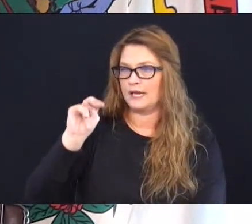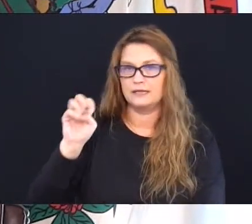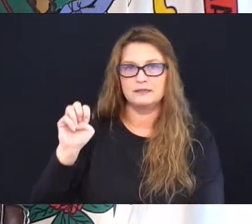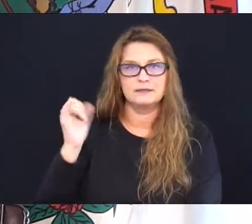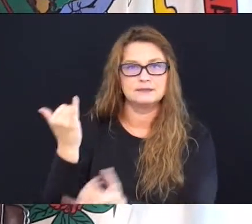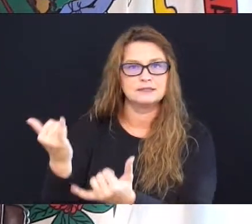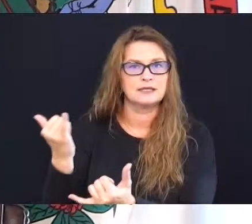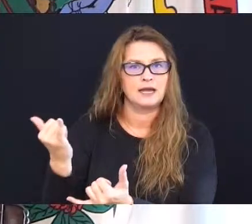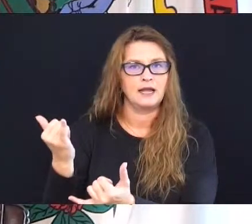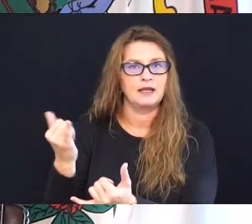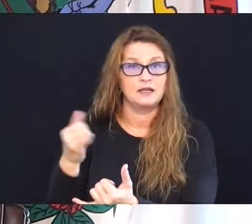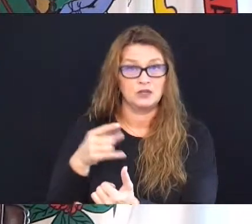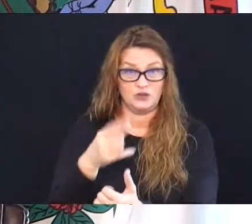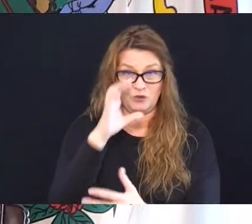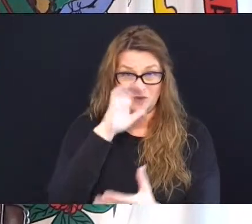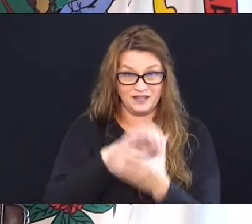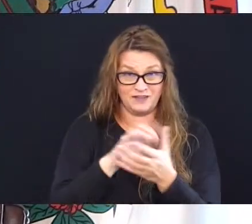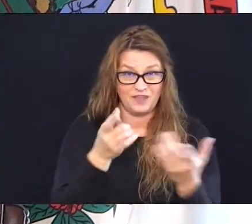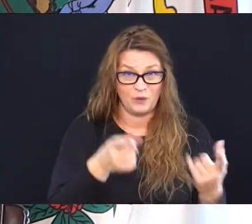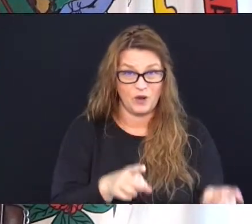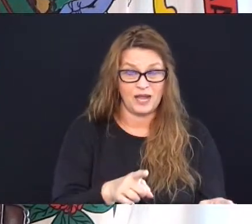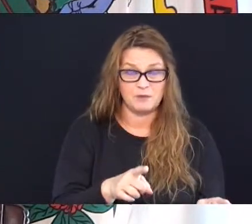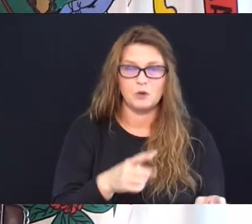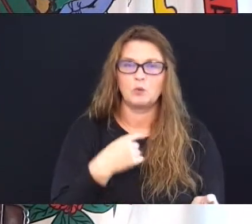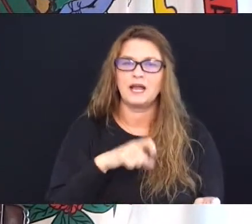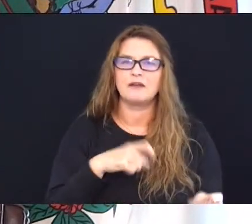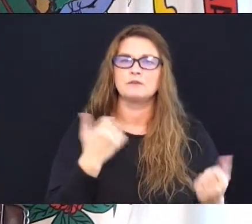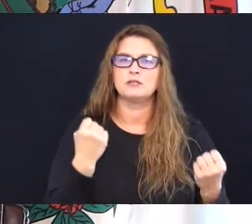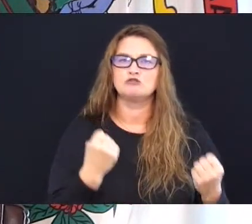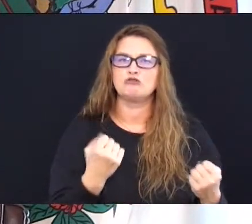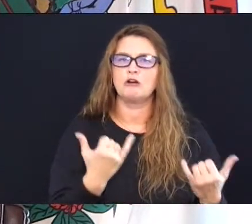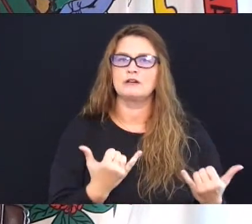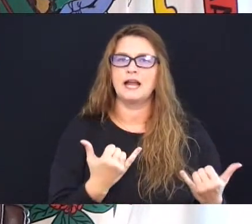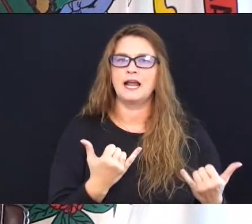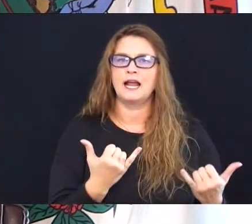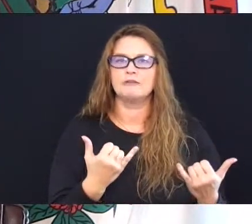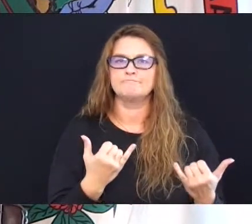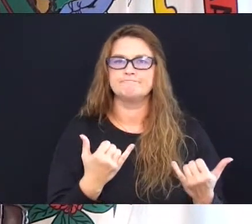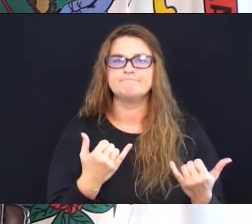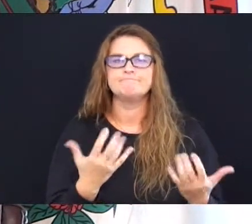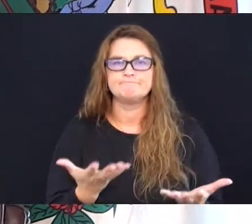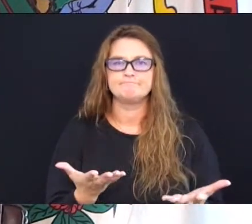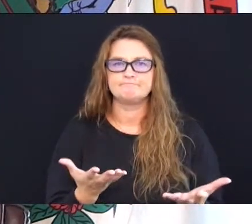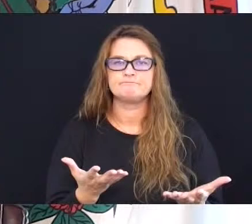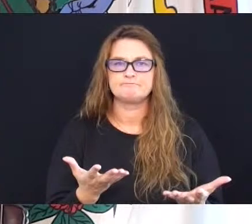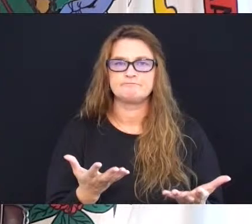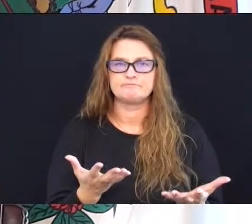if you believe he's going to go forward, we've got to be strong then. So why not be strong today?